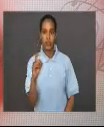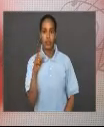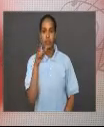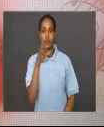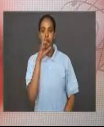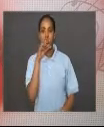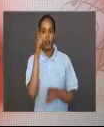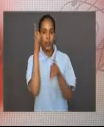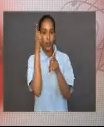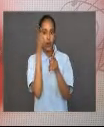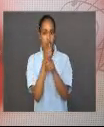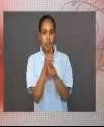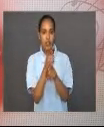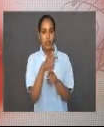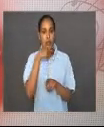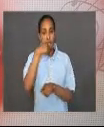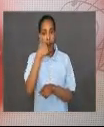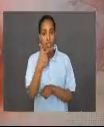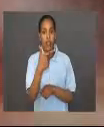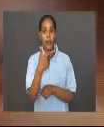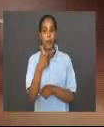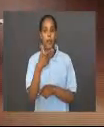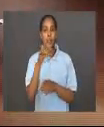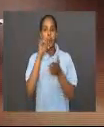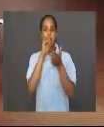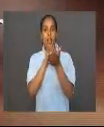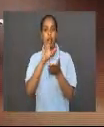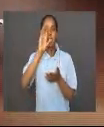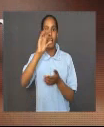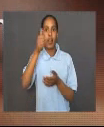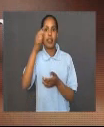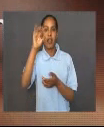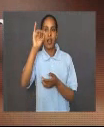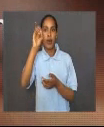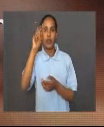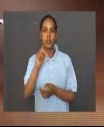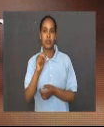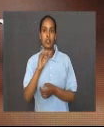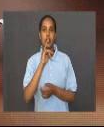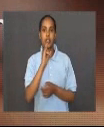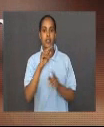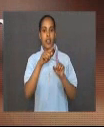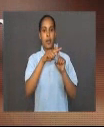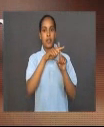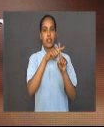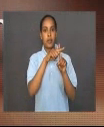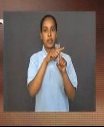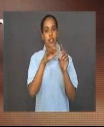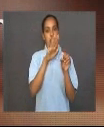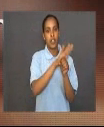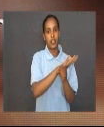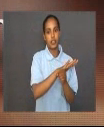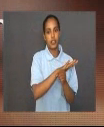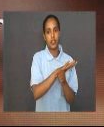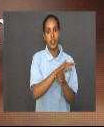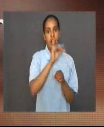You were correct to say that a cation is a positively